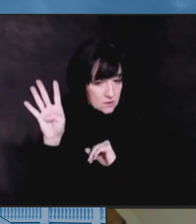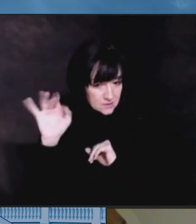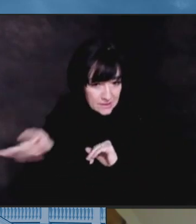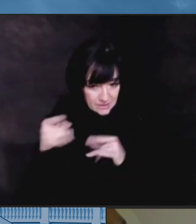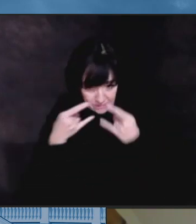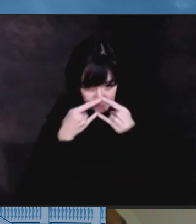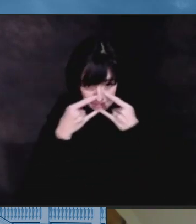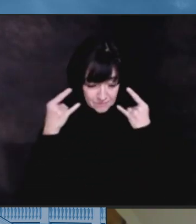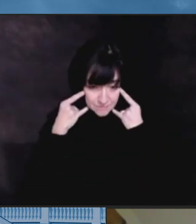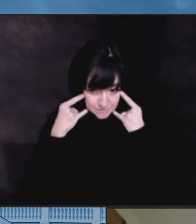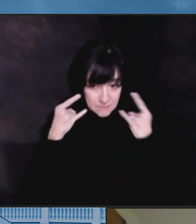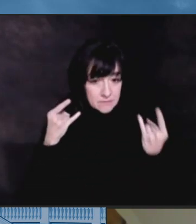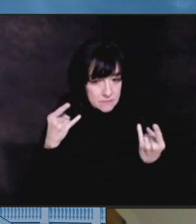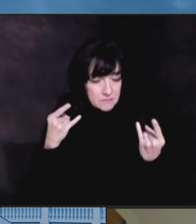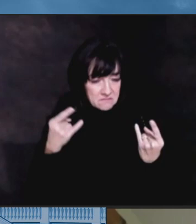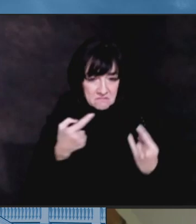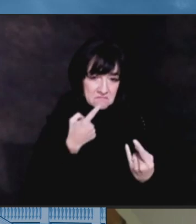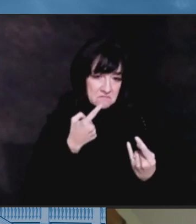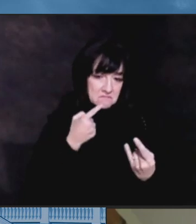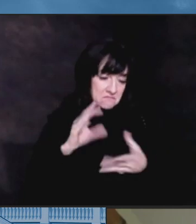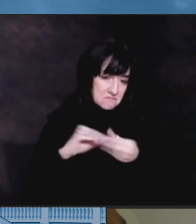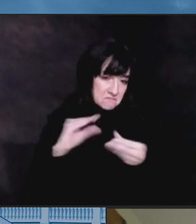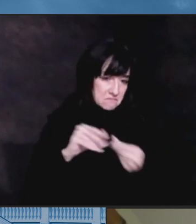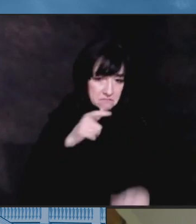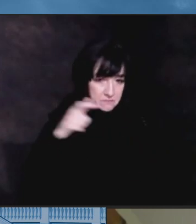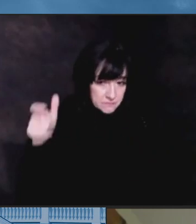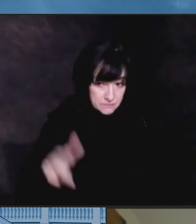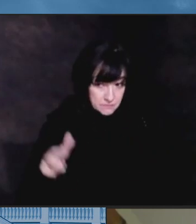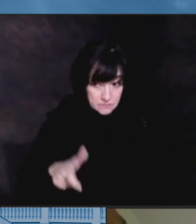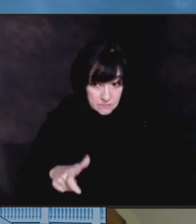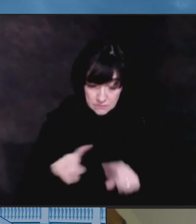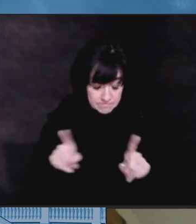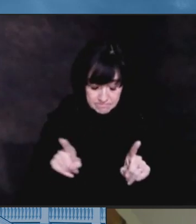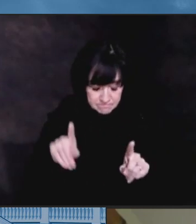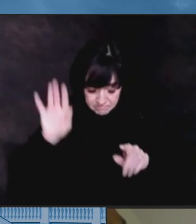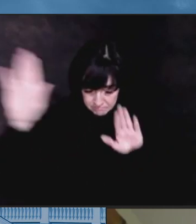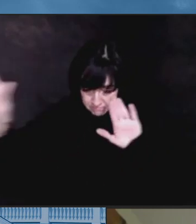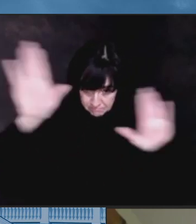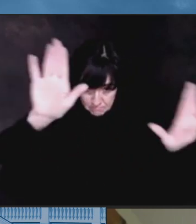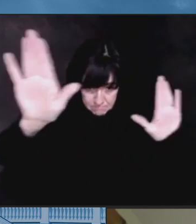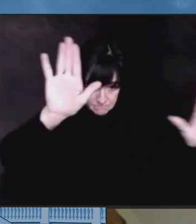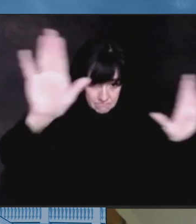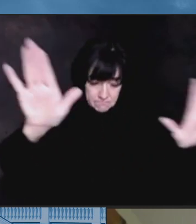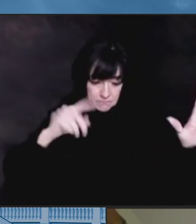some very prominent national examples of that as to what works and what doesn't.